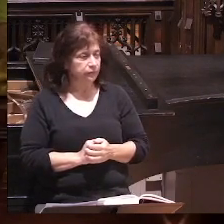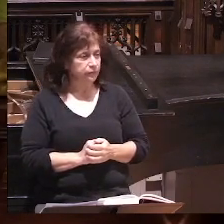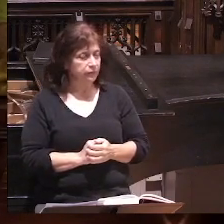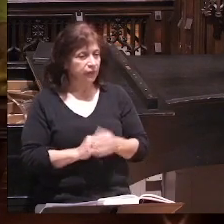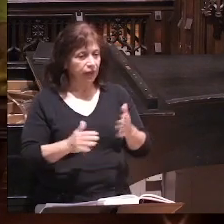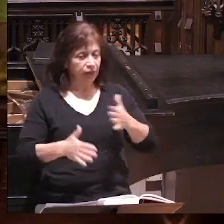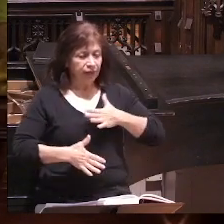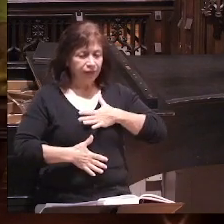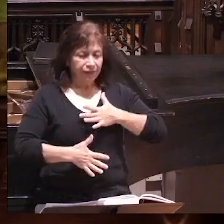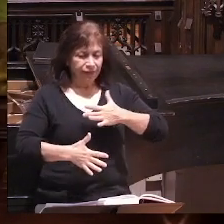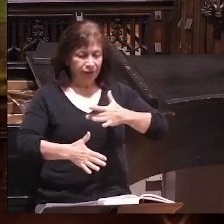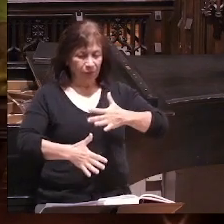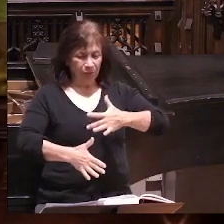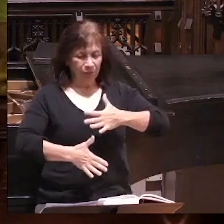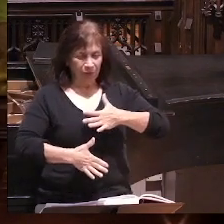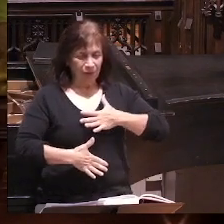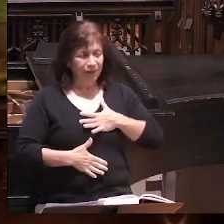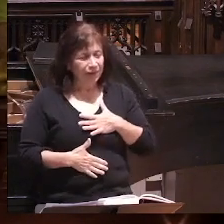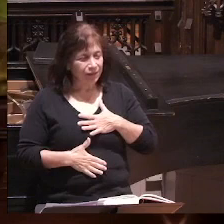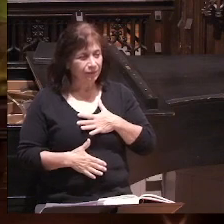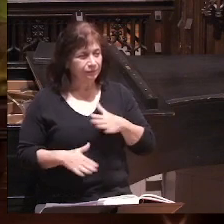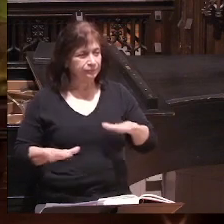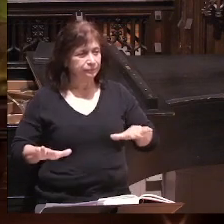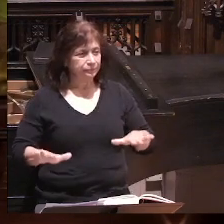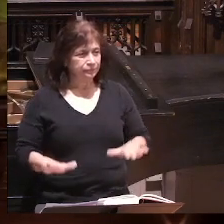Let us take a deep collective breath.